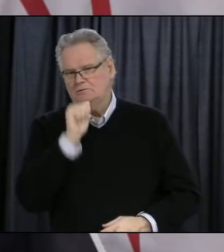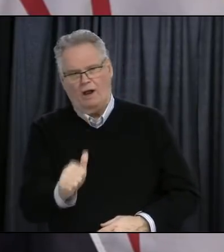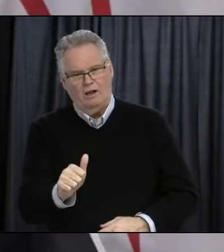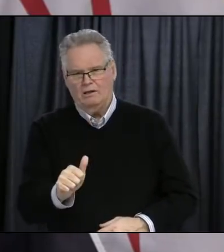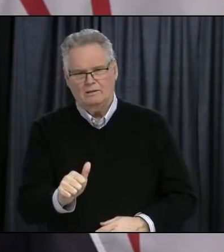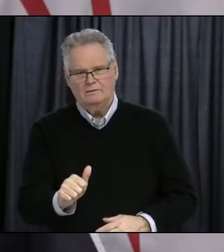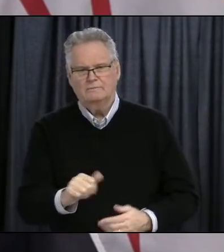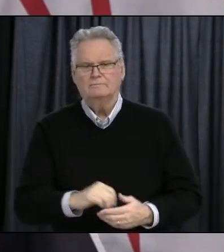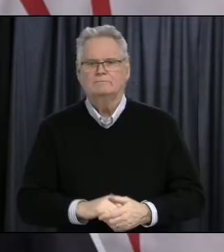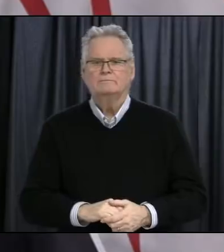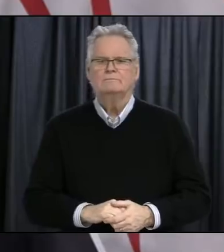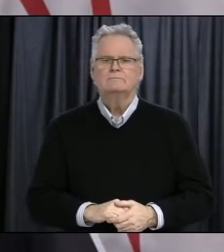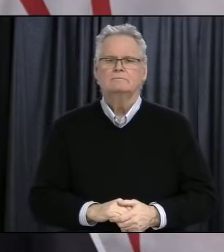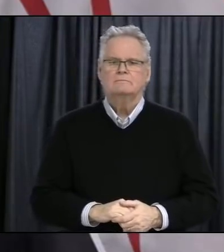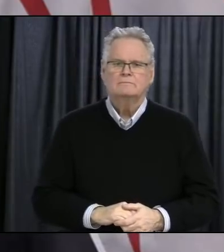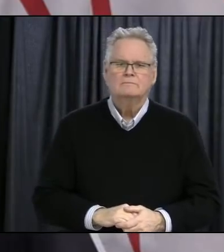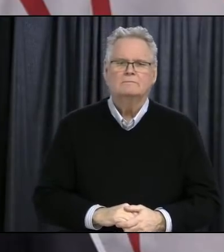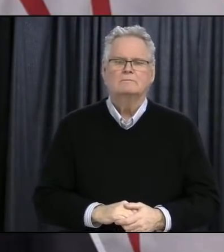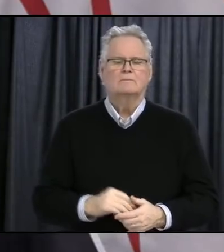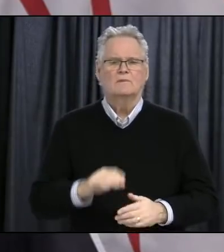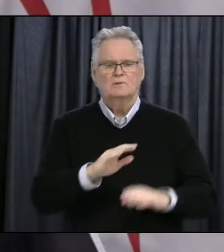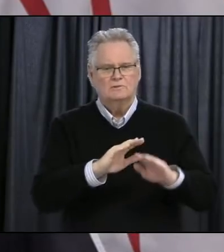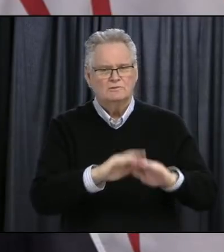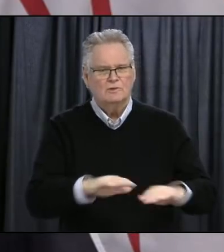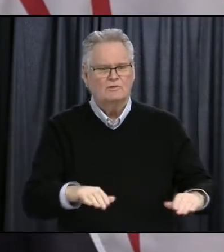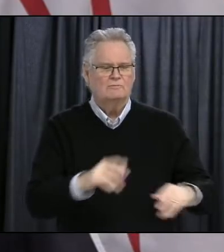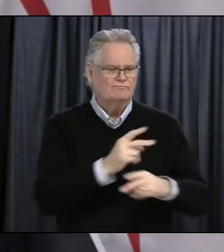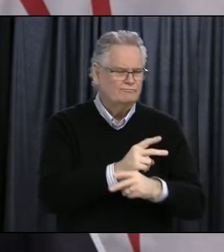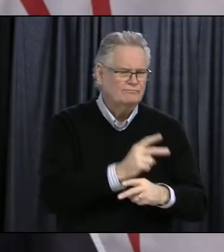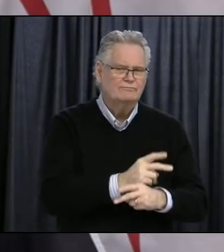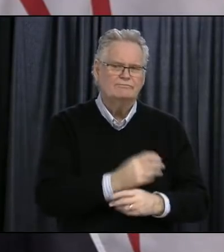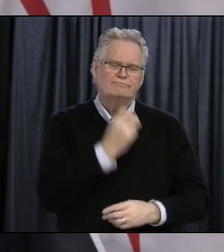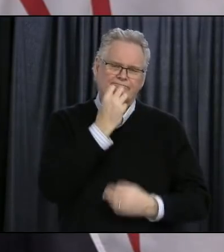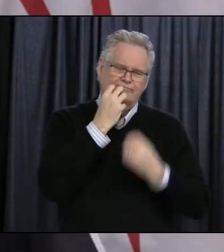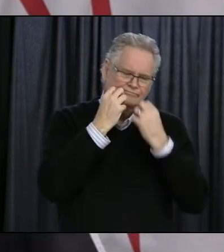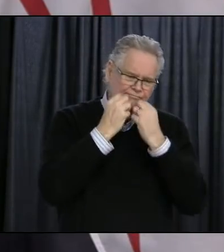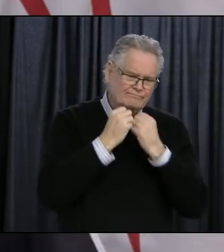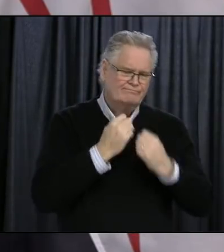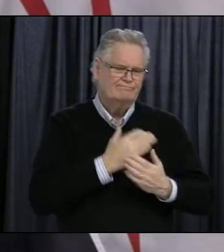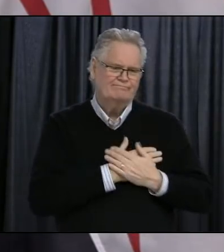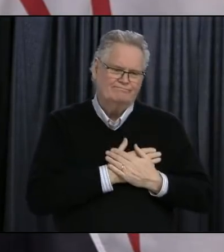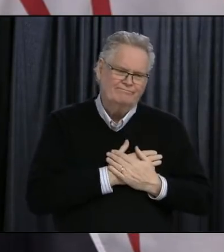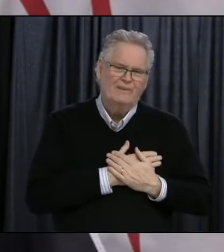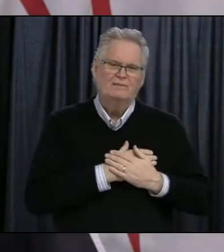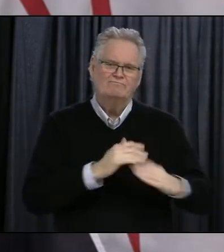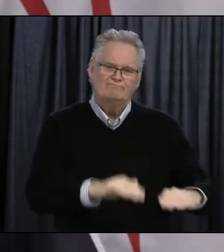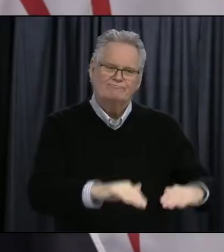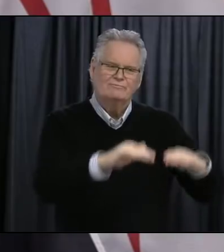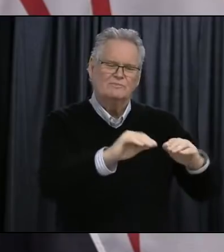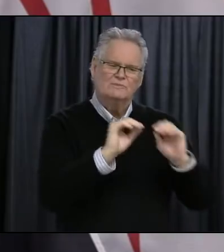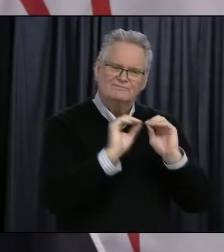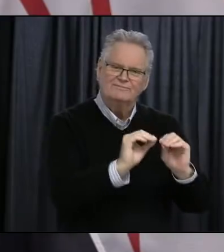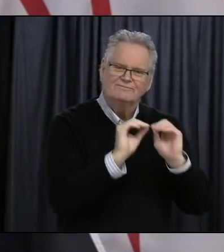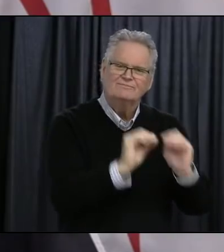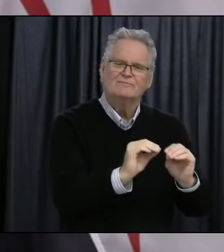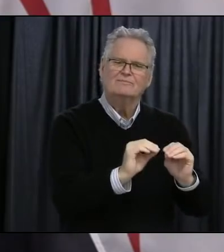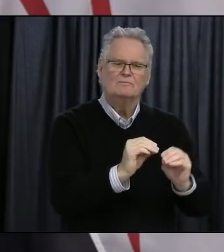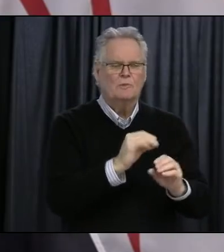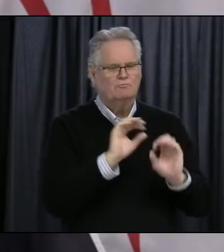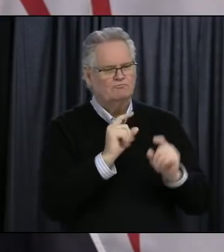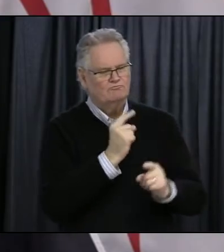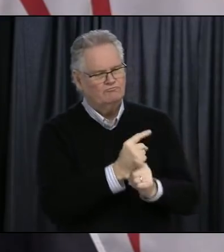responsibility to raise children to be compassionate and respectful adults. Act by example. Little ears are